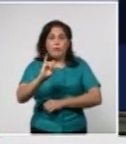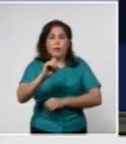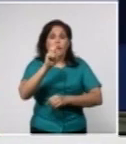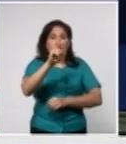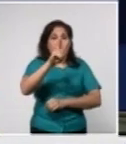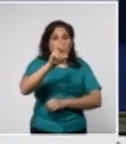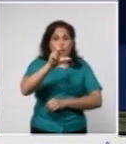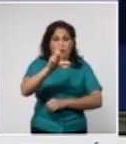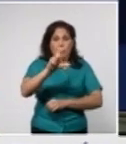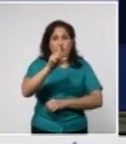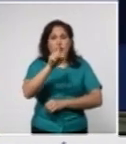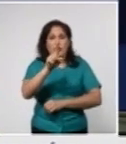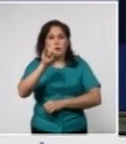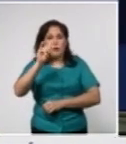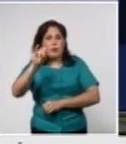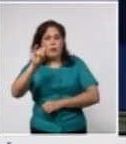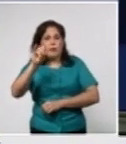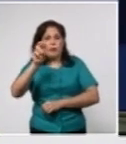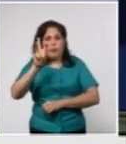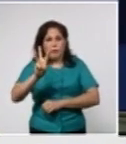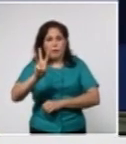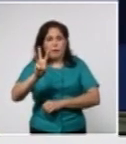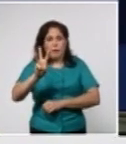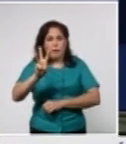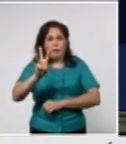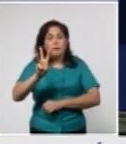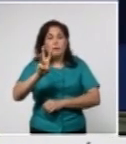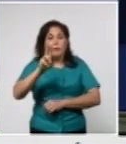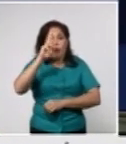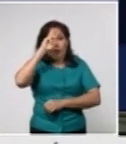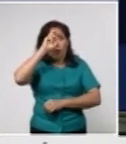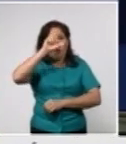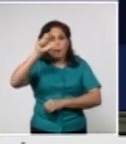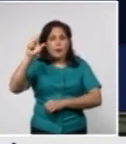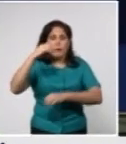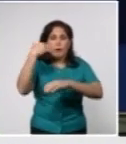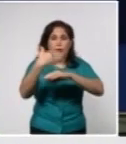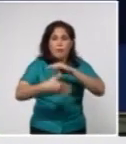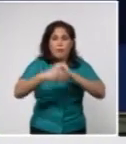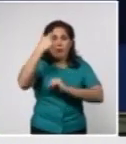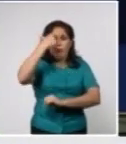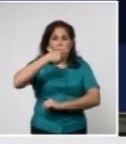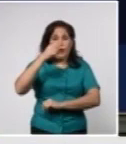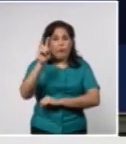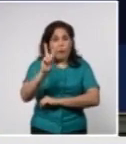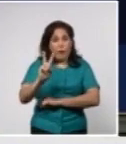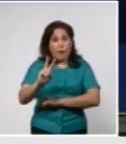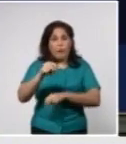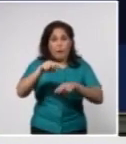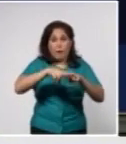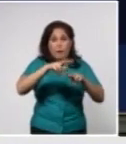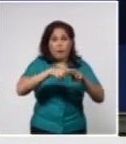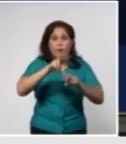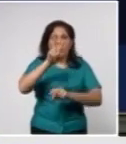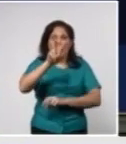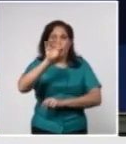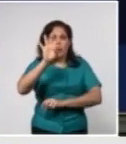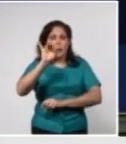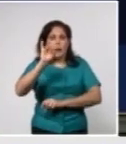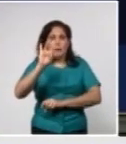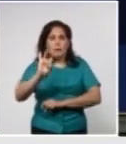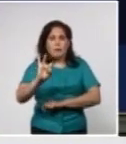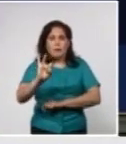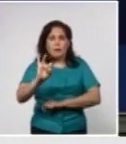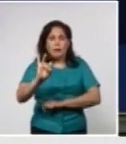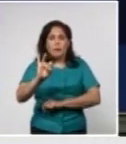276. In Villa Clara's, 163. In the Brothers Amejira's Hospital